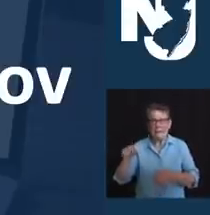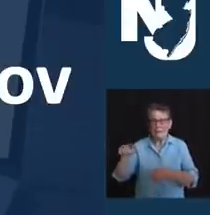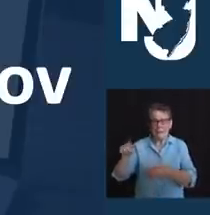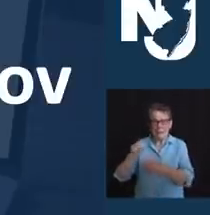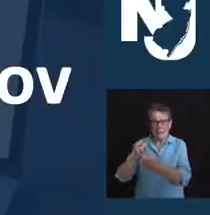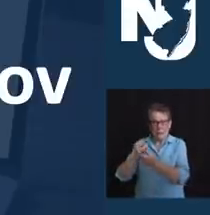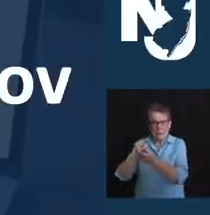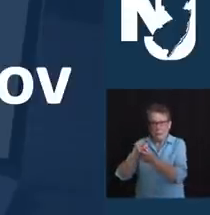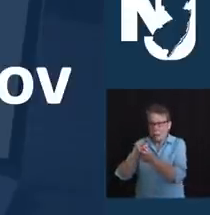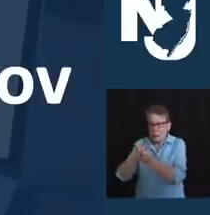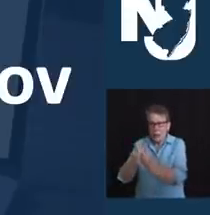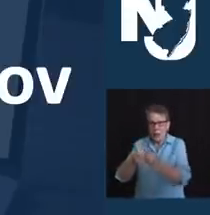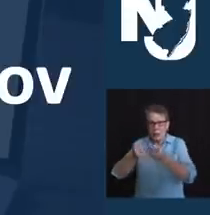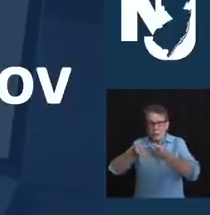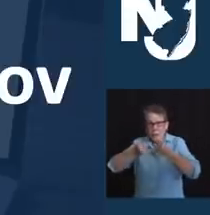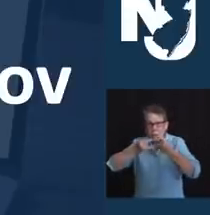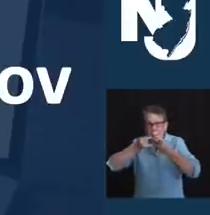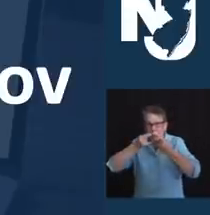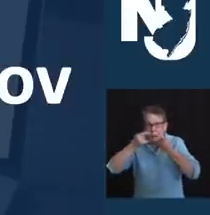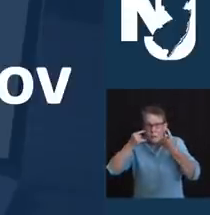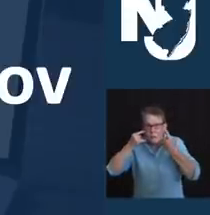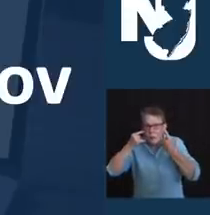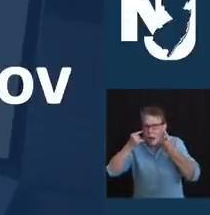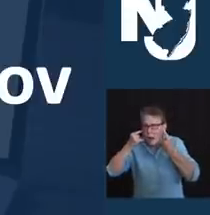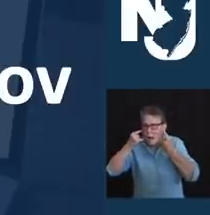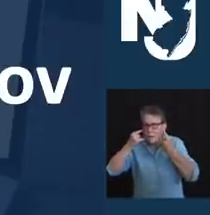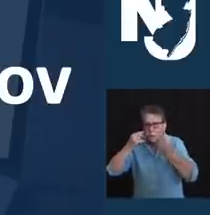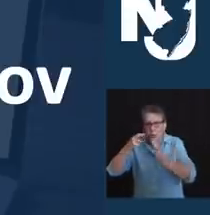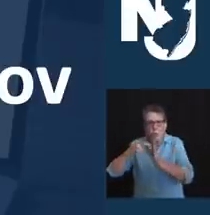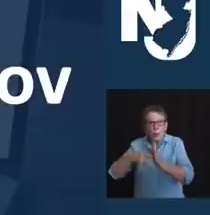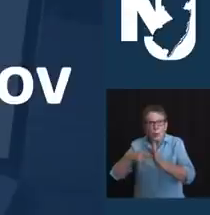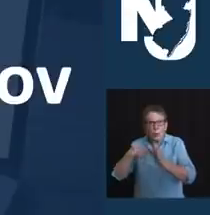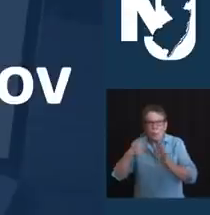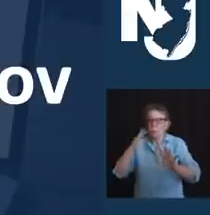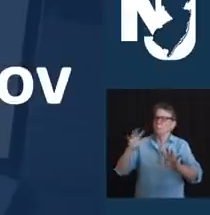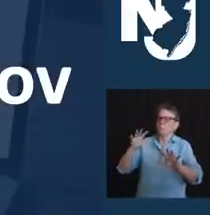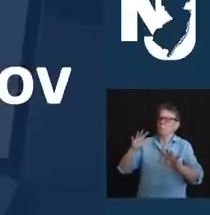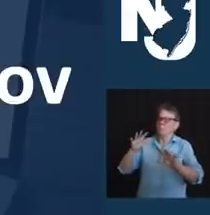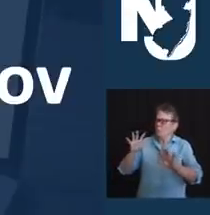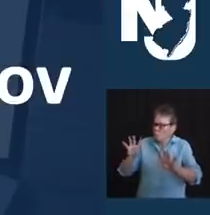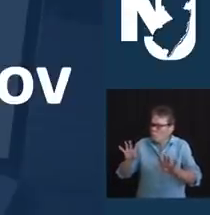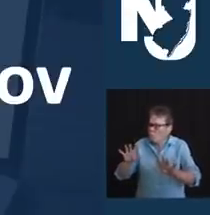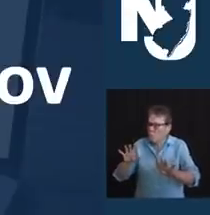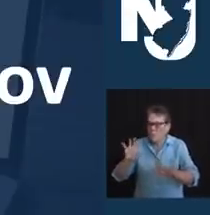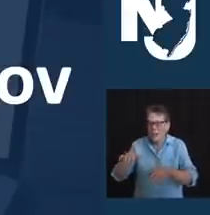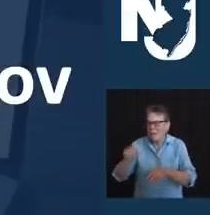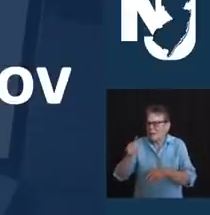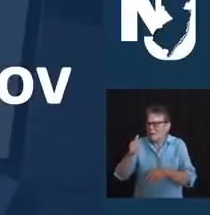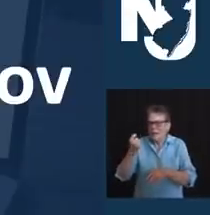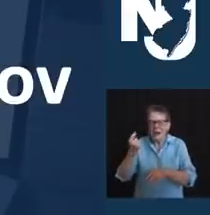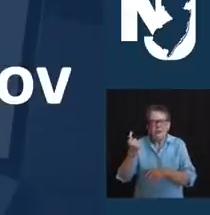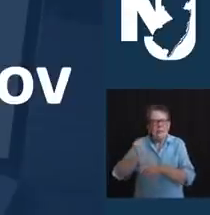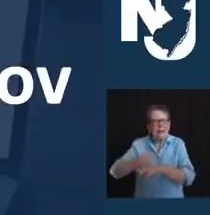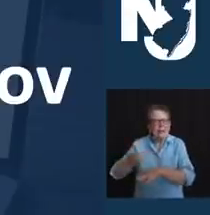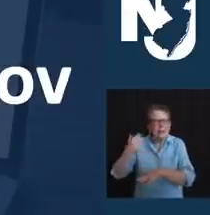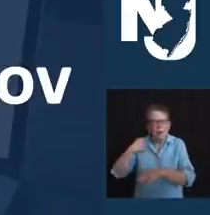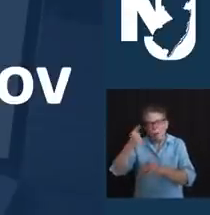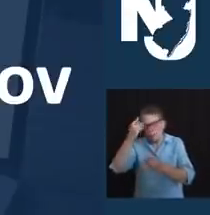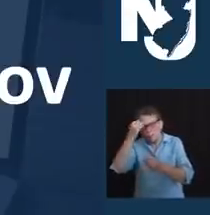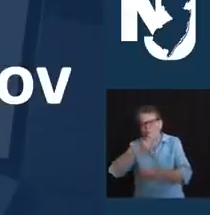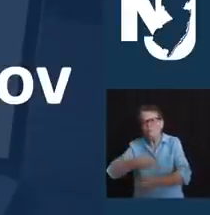days ago at this point, which, by the way, also caused confusion across the country, we did not act in a knee-jerk